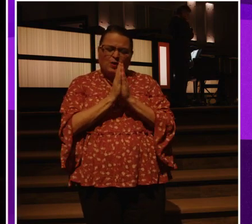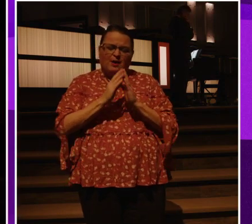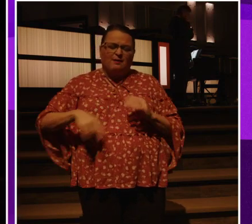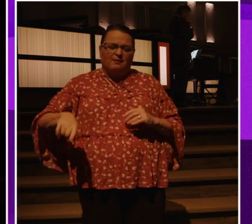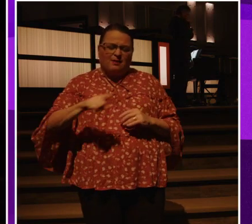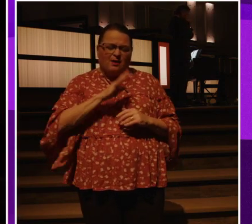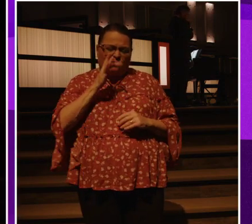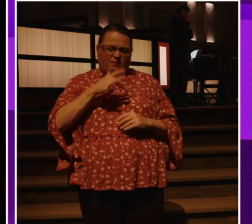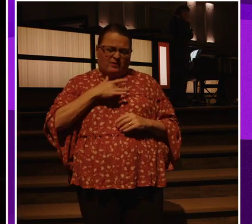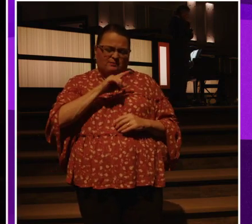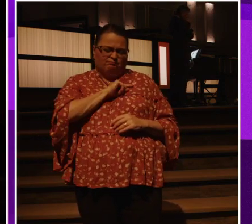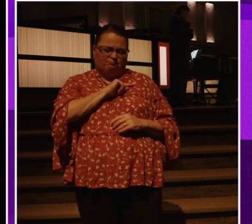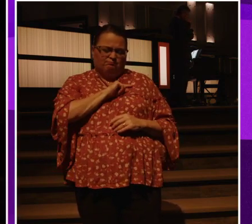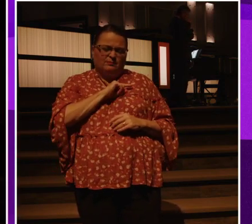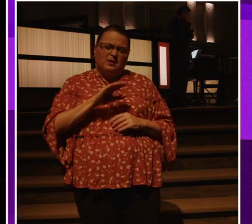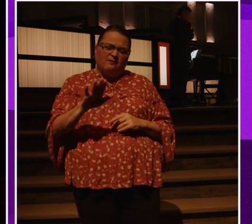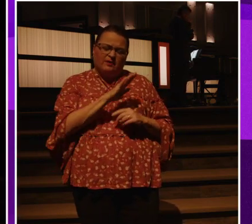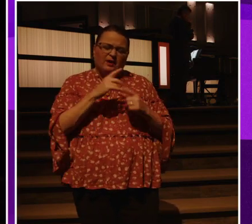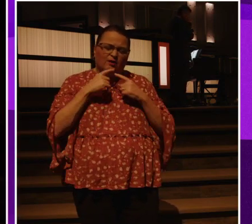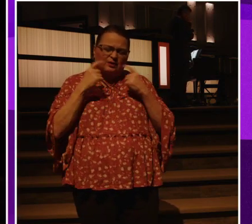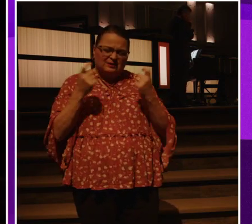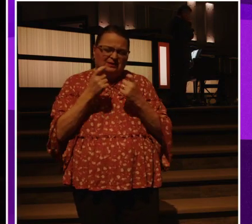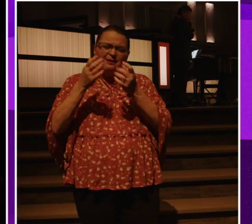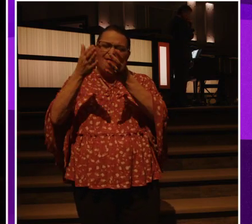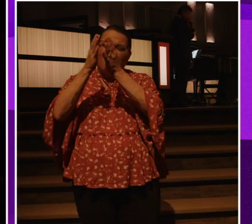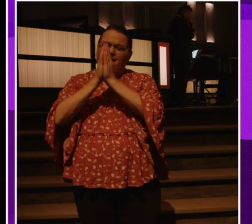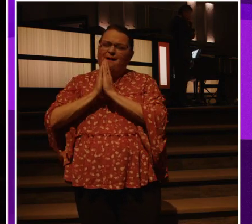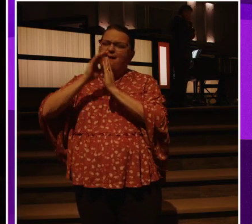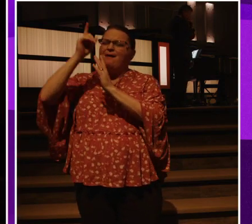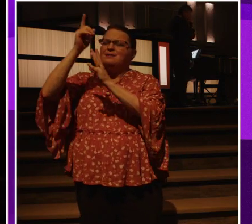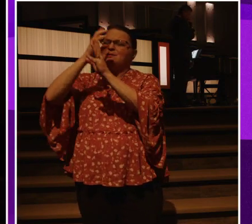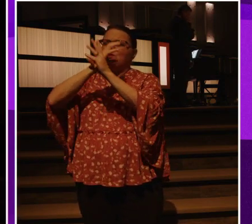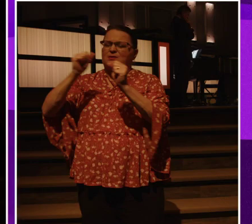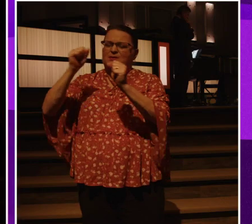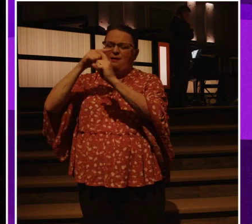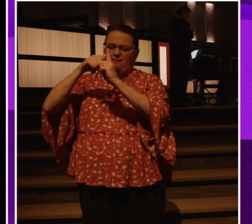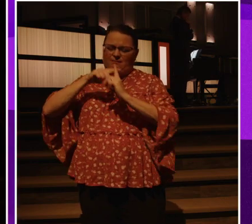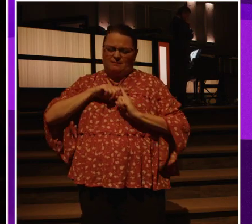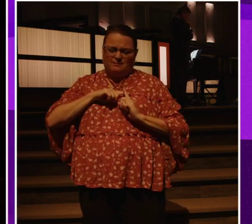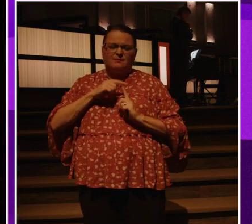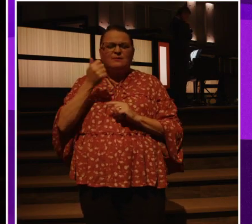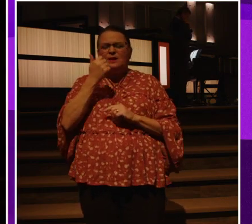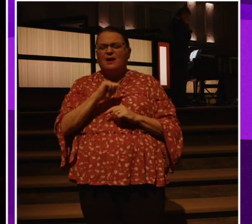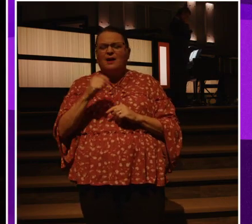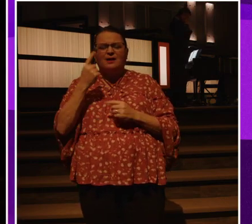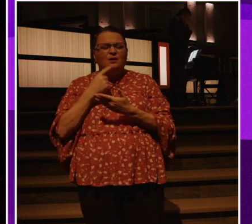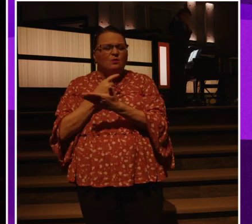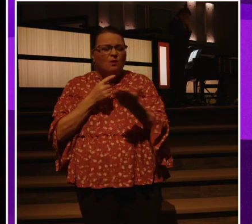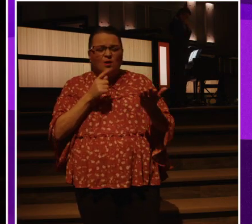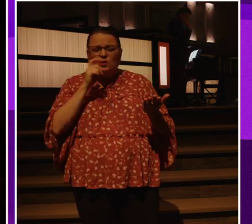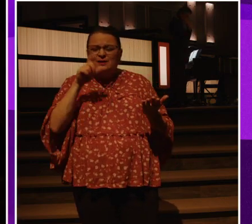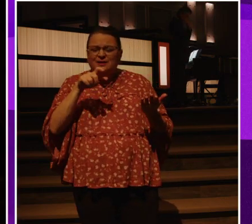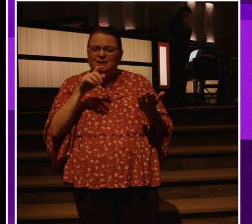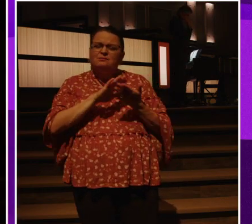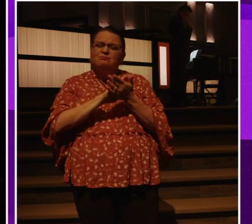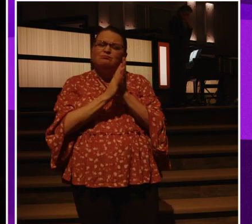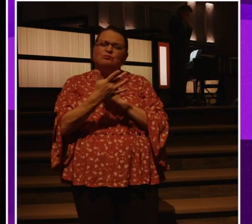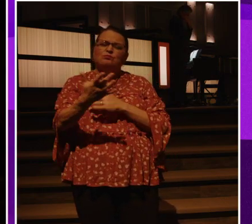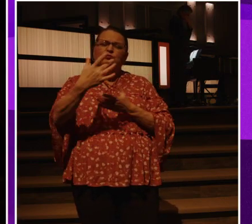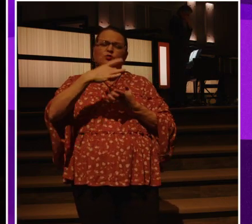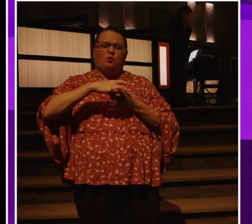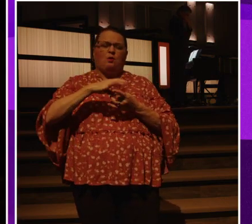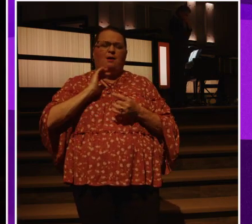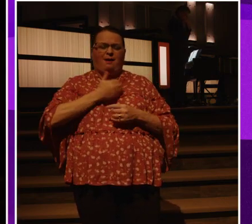sin and cry out to Jesus for salvation. Anyone who needs to become a part of our church family, I pray they'd have